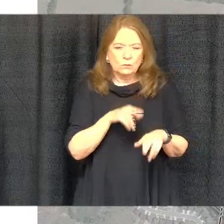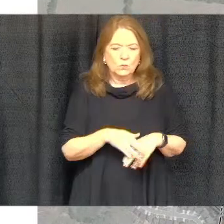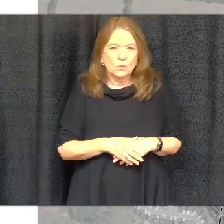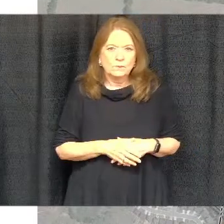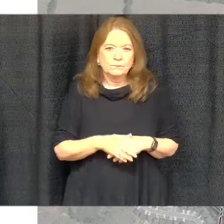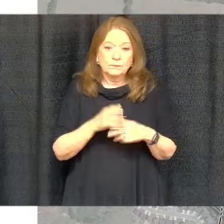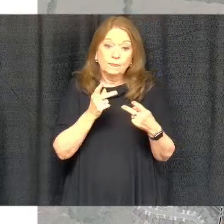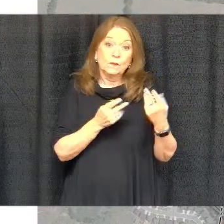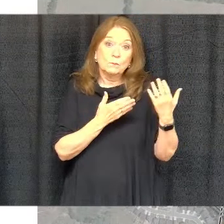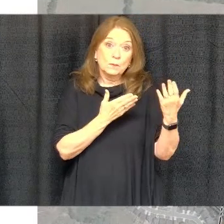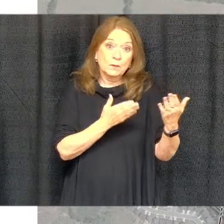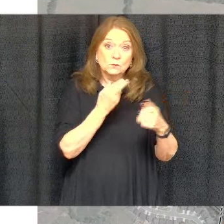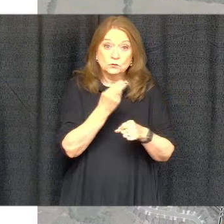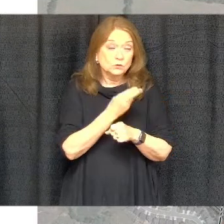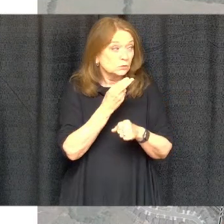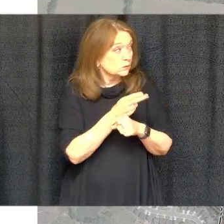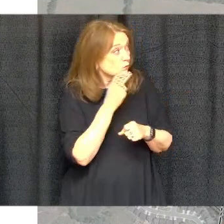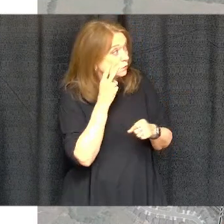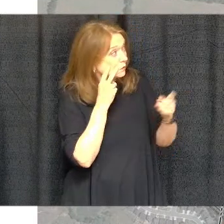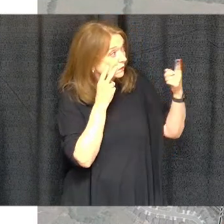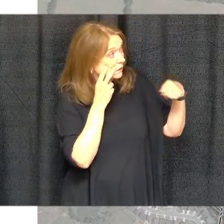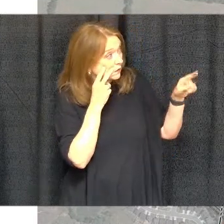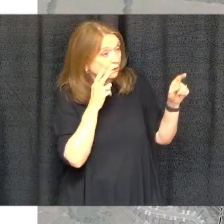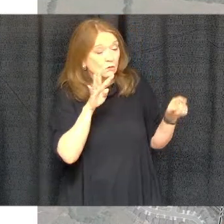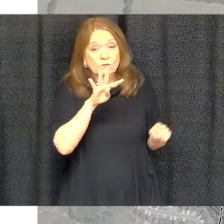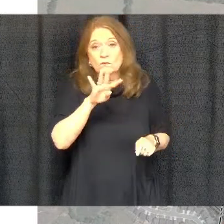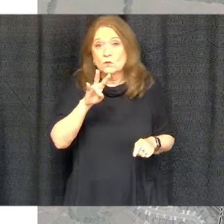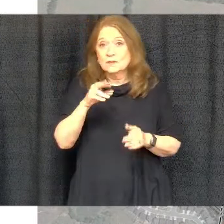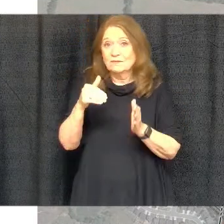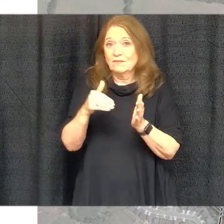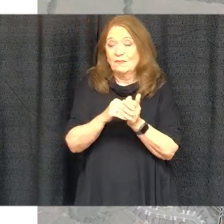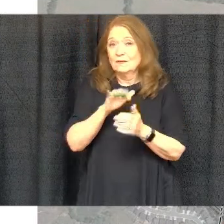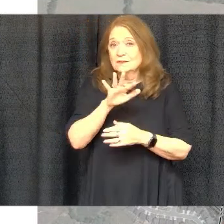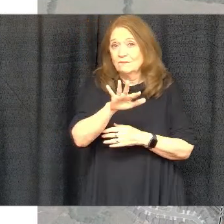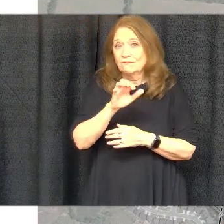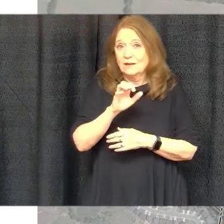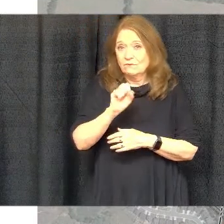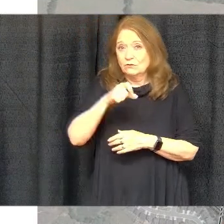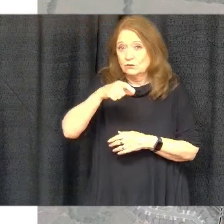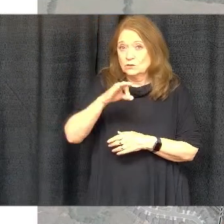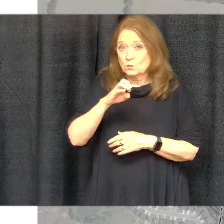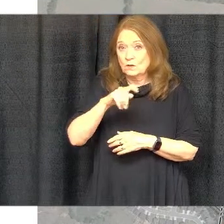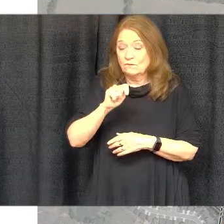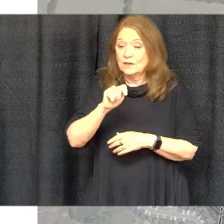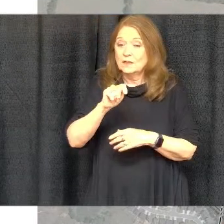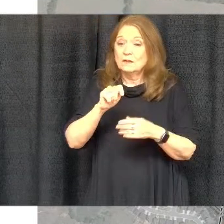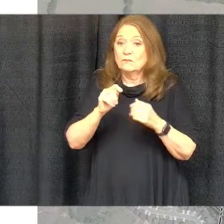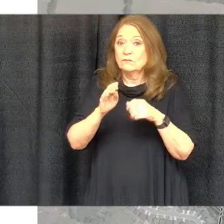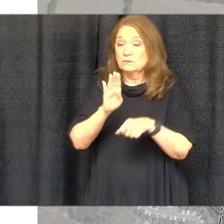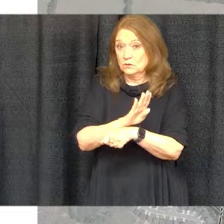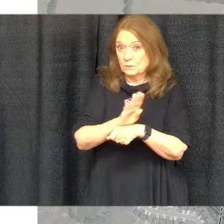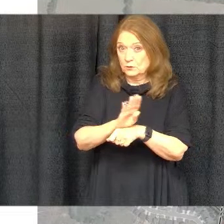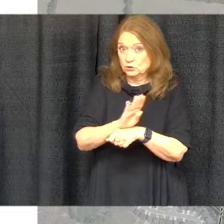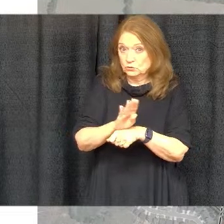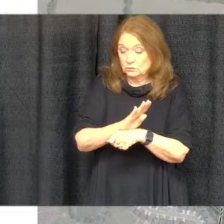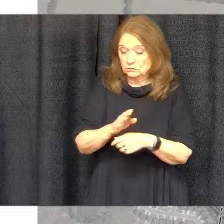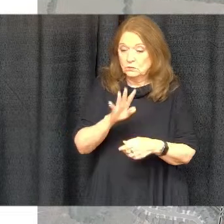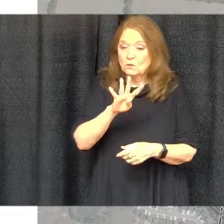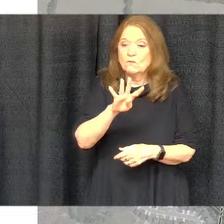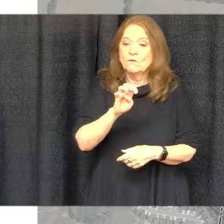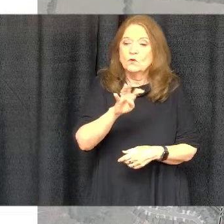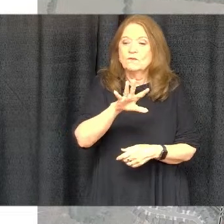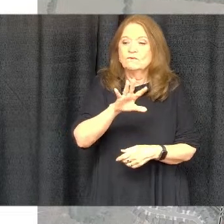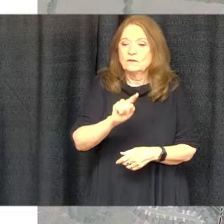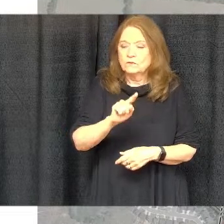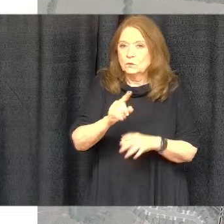The proposed uses you see here are 47,500 square feet of retail or commercial,